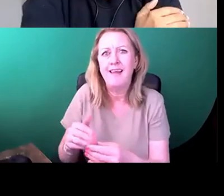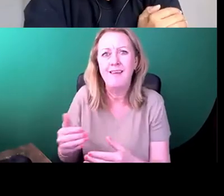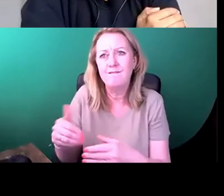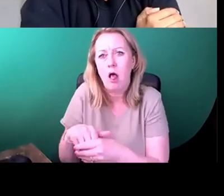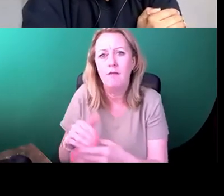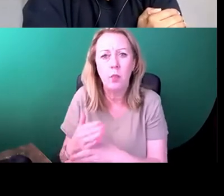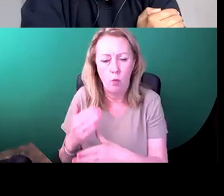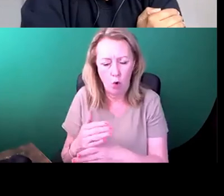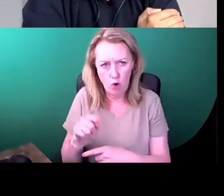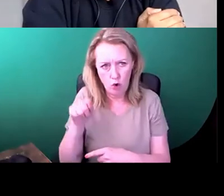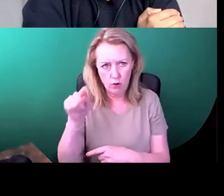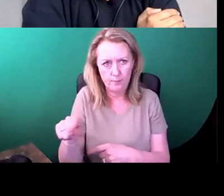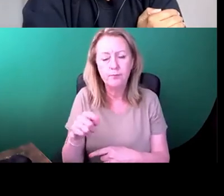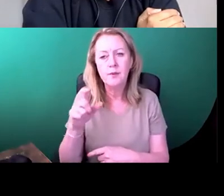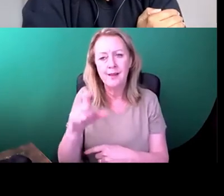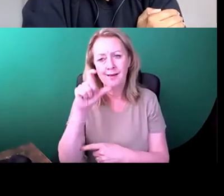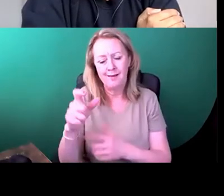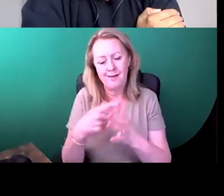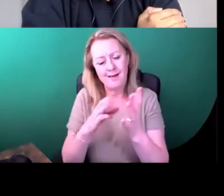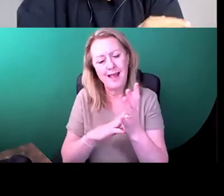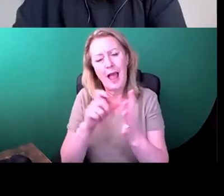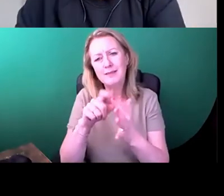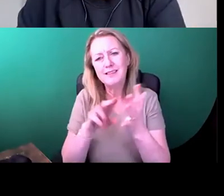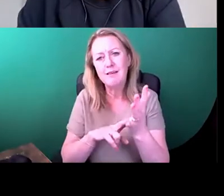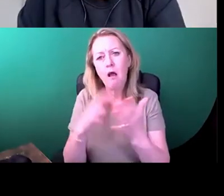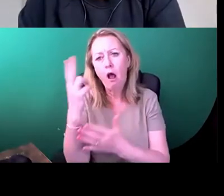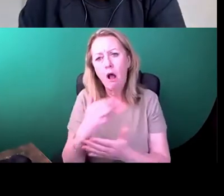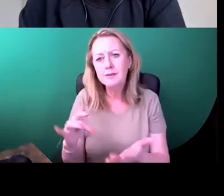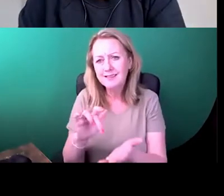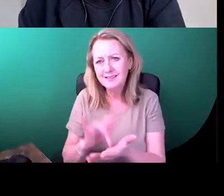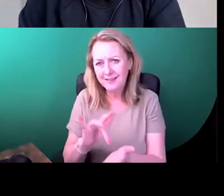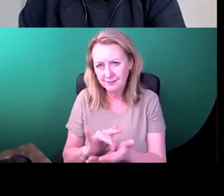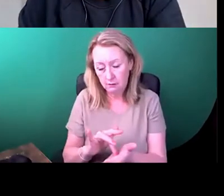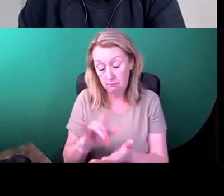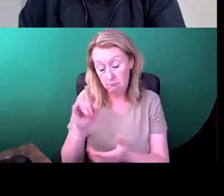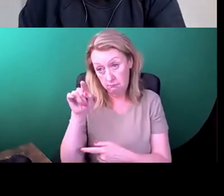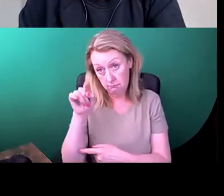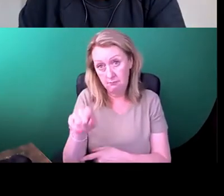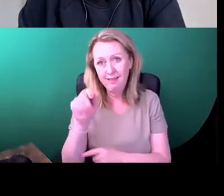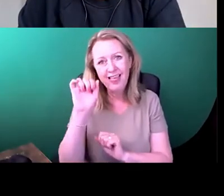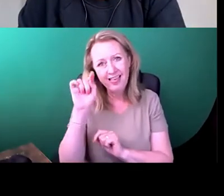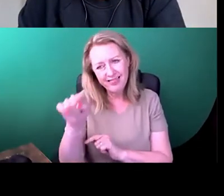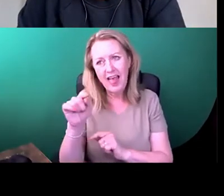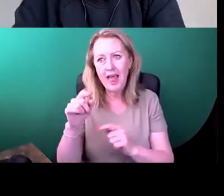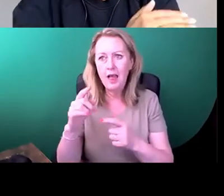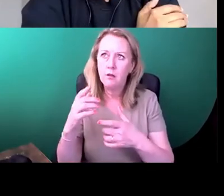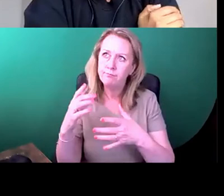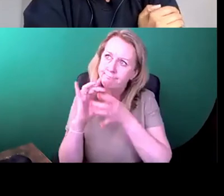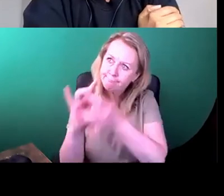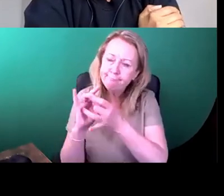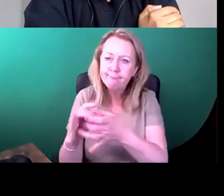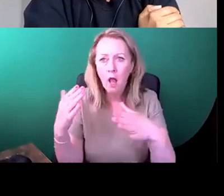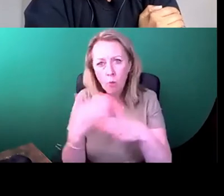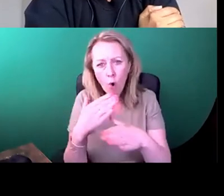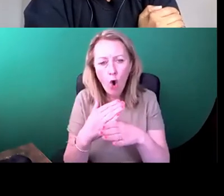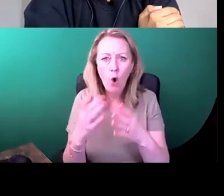The first being at Camden Arts Centre. Camden Arts Centre's engagement with and work with artists Andrew Omading as part